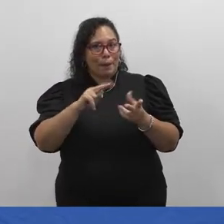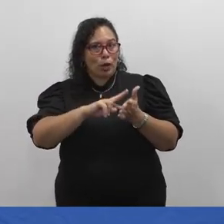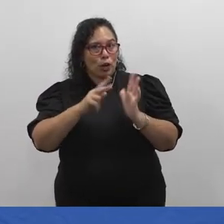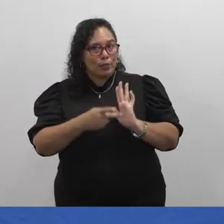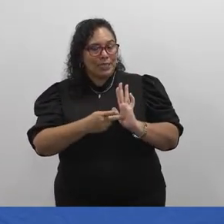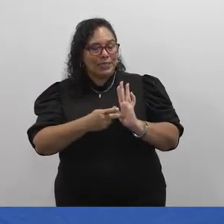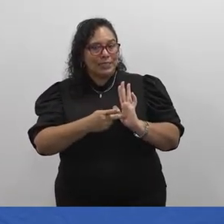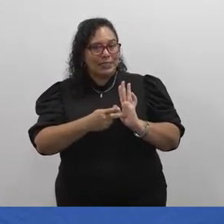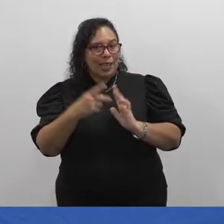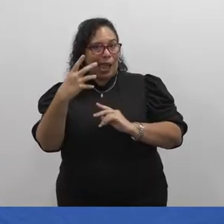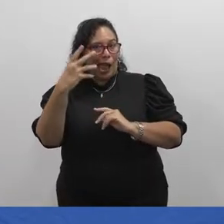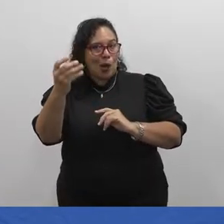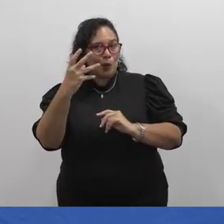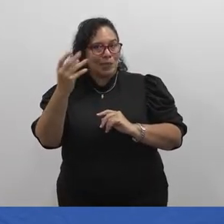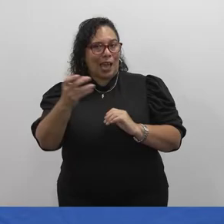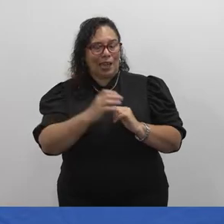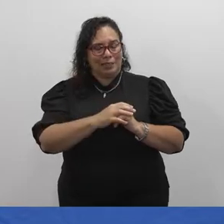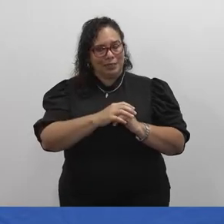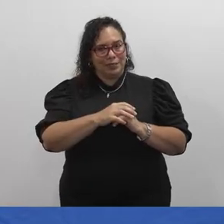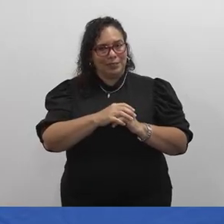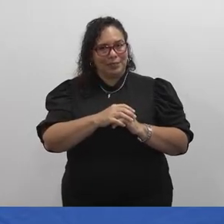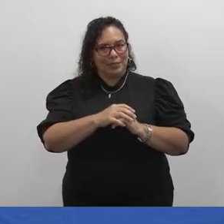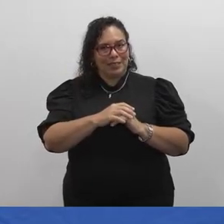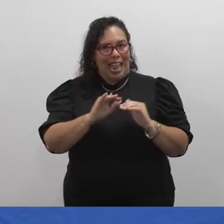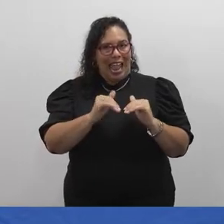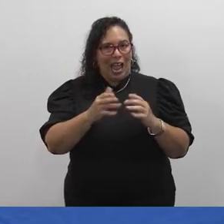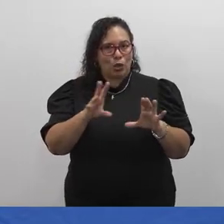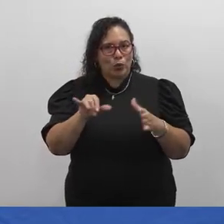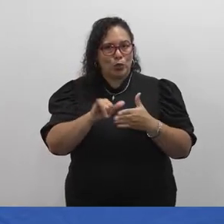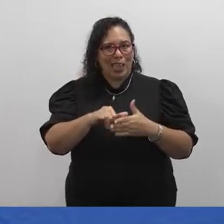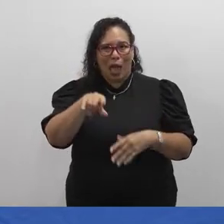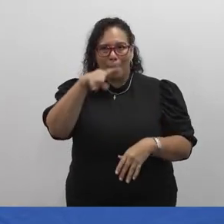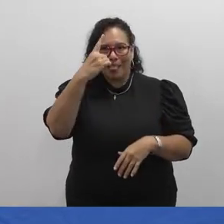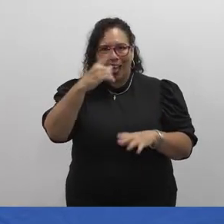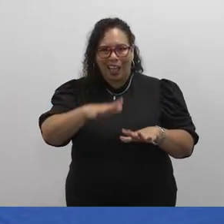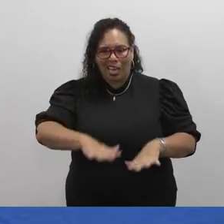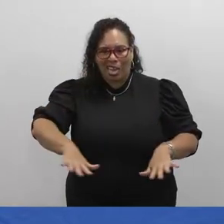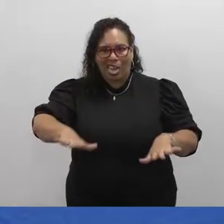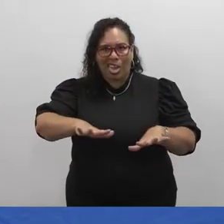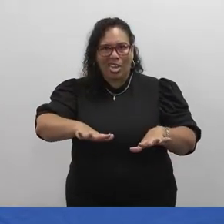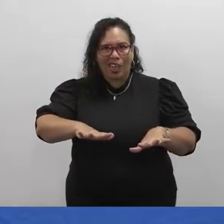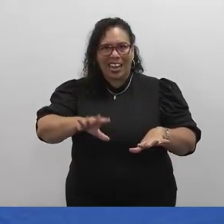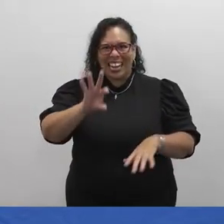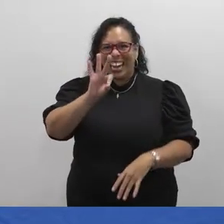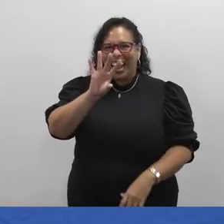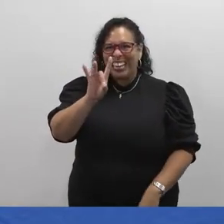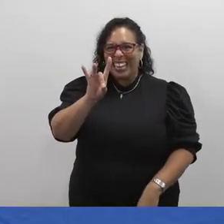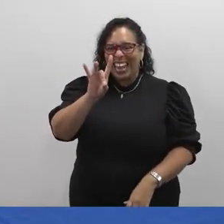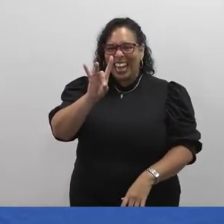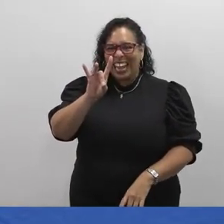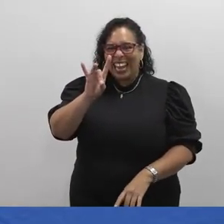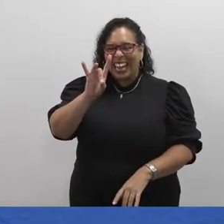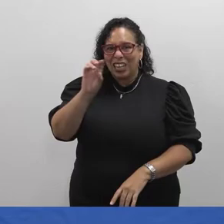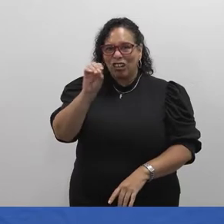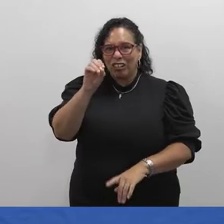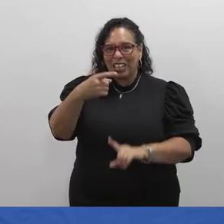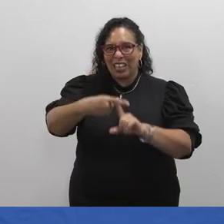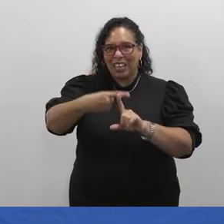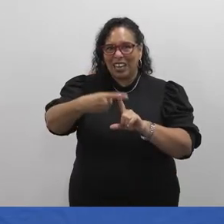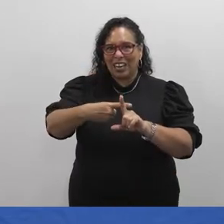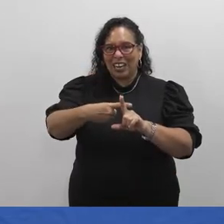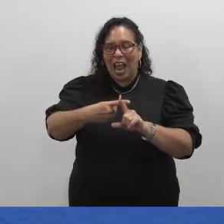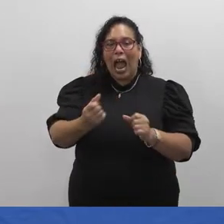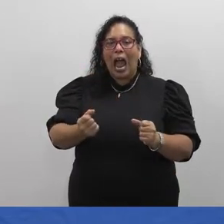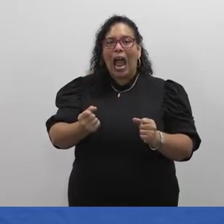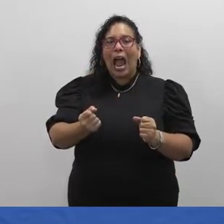we do outside, right? How can we do that on blacktops where if it's 98 degrees outside, guess how much it is on